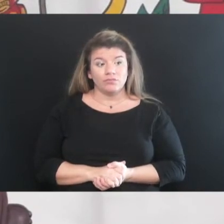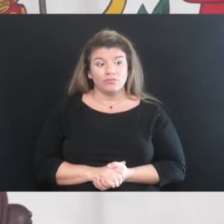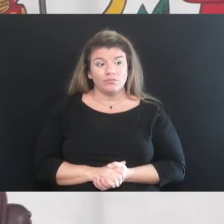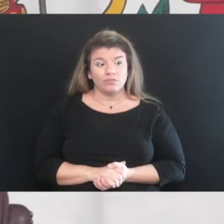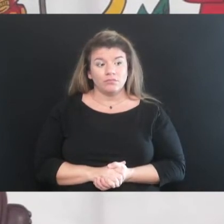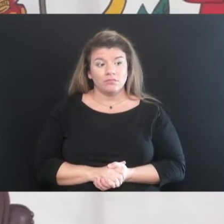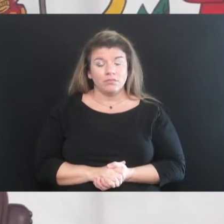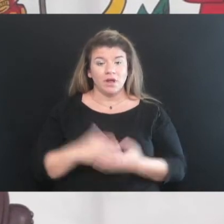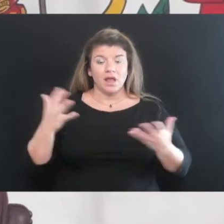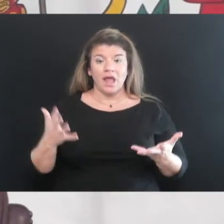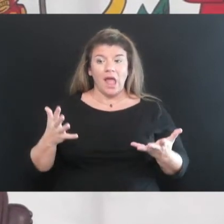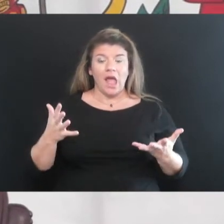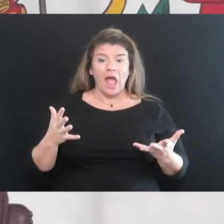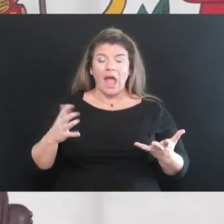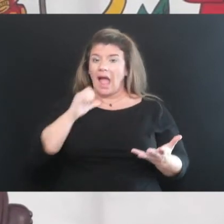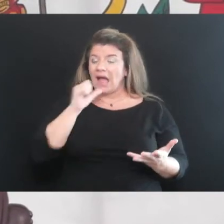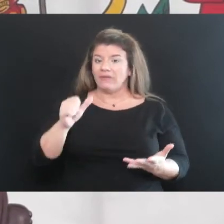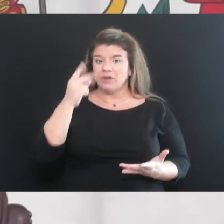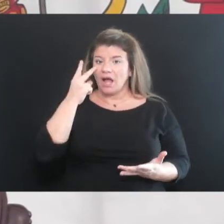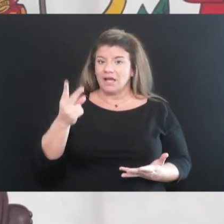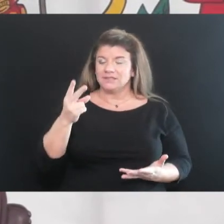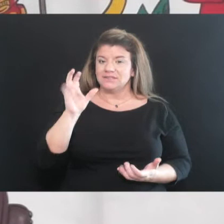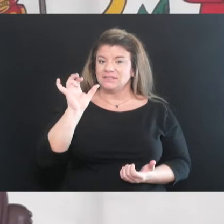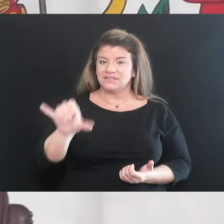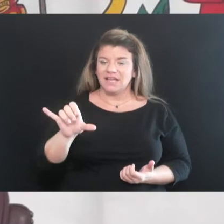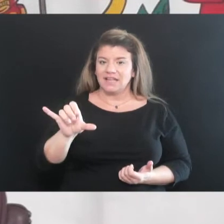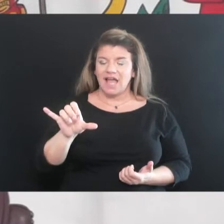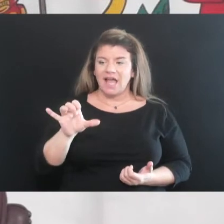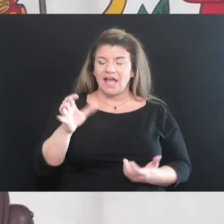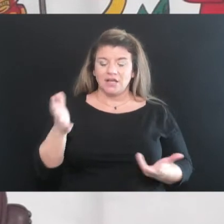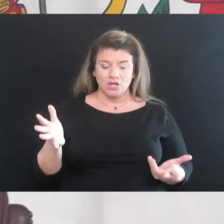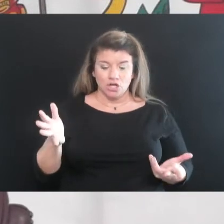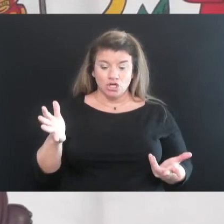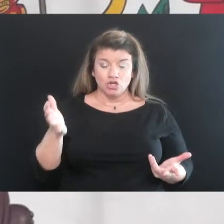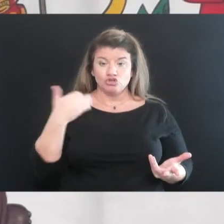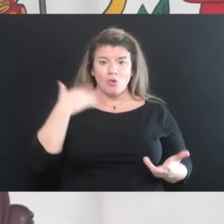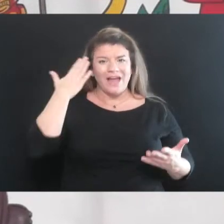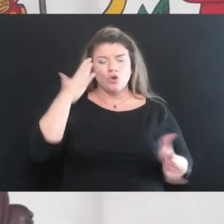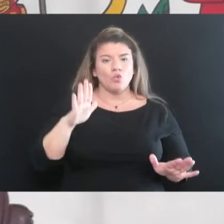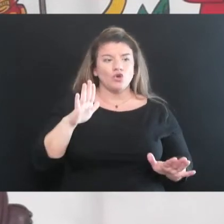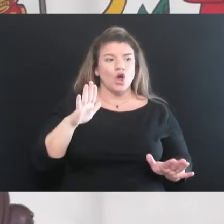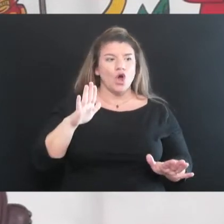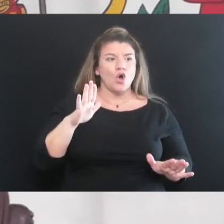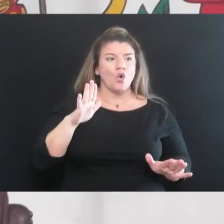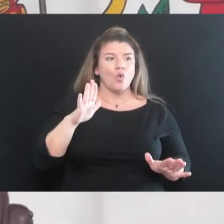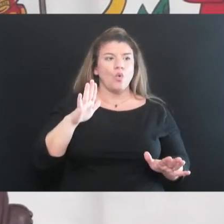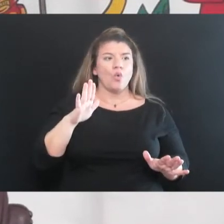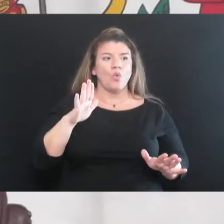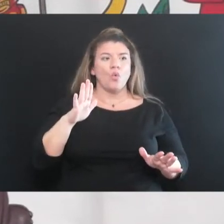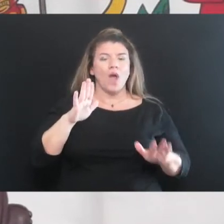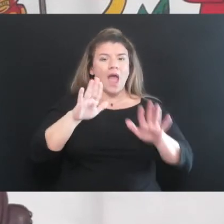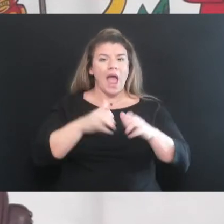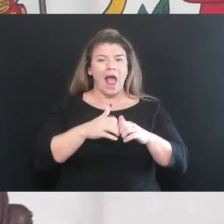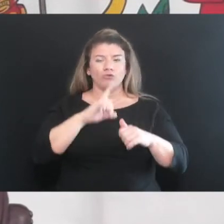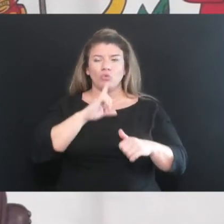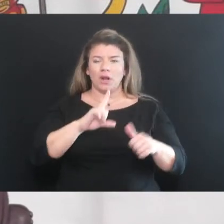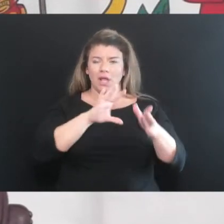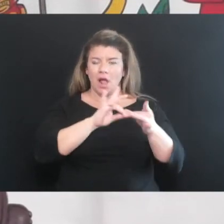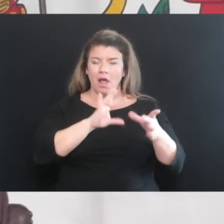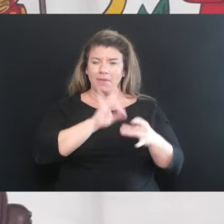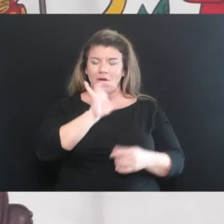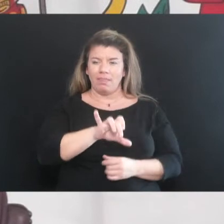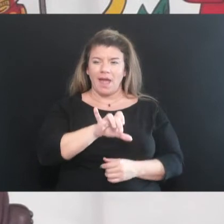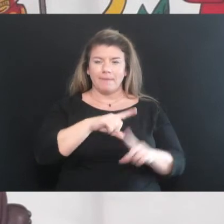I've not seen that, you know, and so Charles, I don't know how to you know, comment on that, except, you